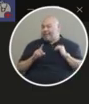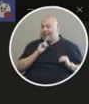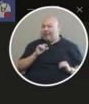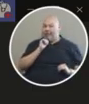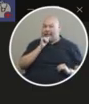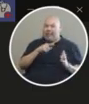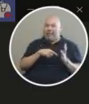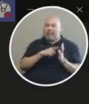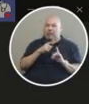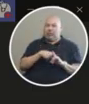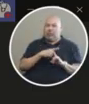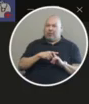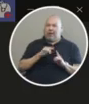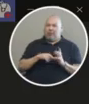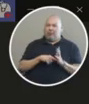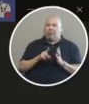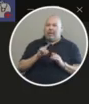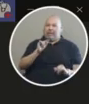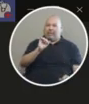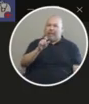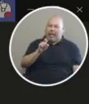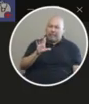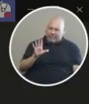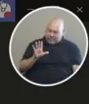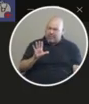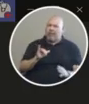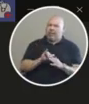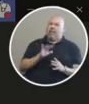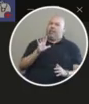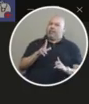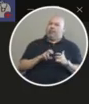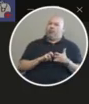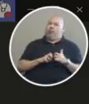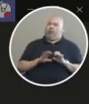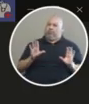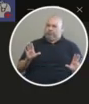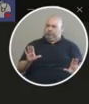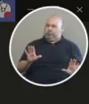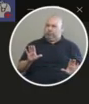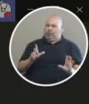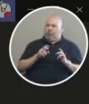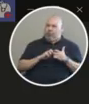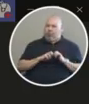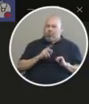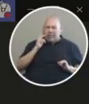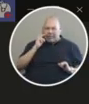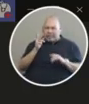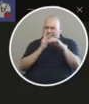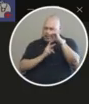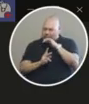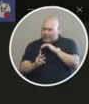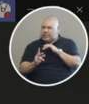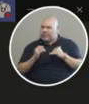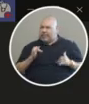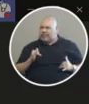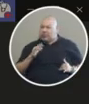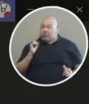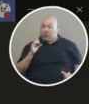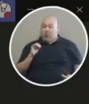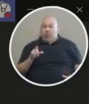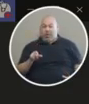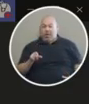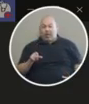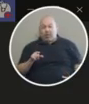and aren't getting rent, and then they're going to have to pay taxes. That's going to be a problem. We absolutely see that as an issue. So